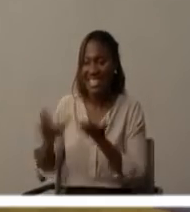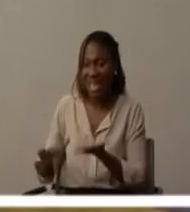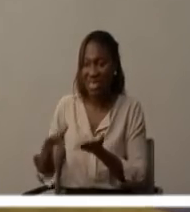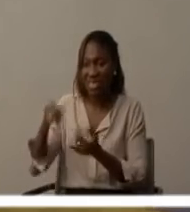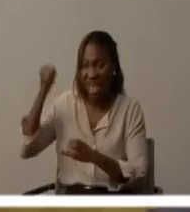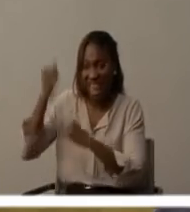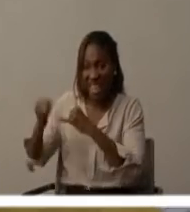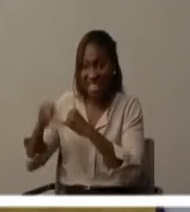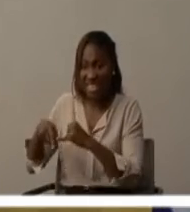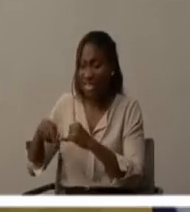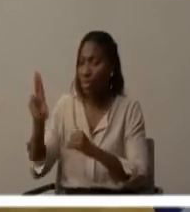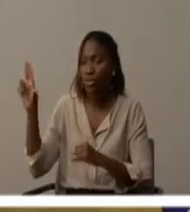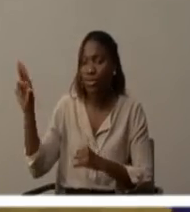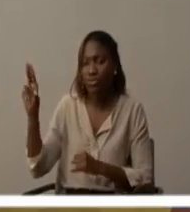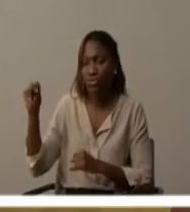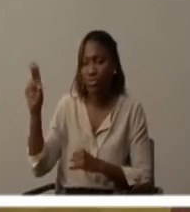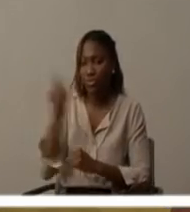end.